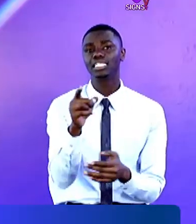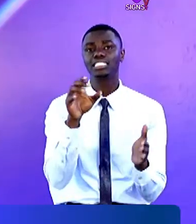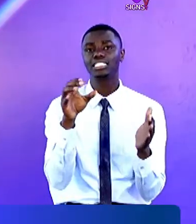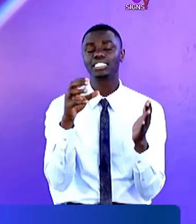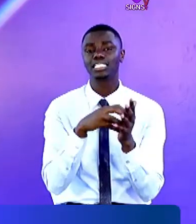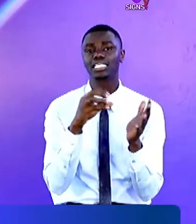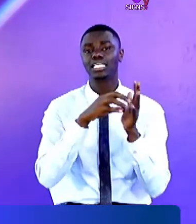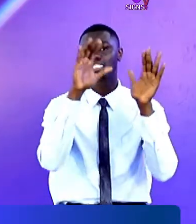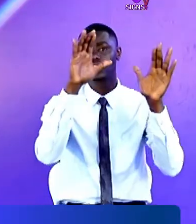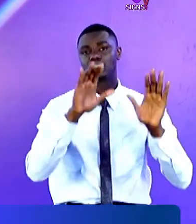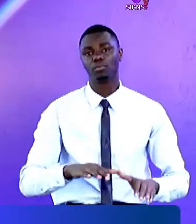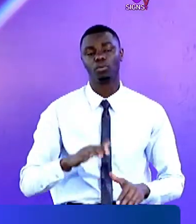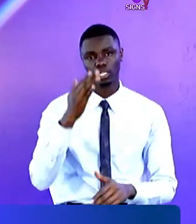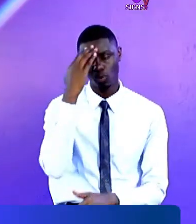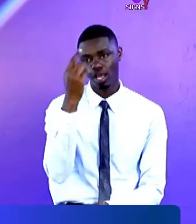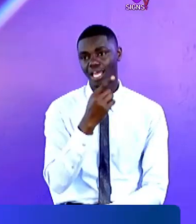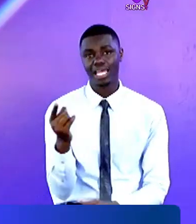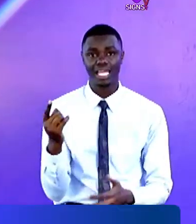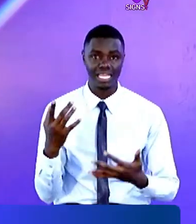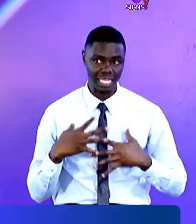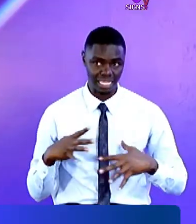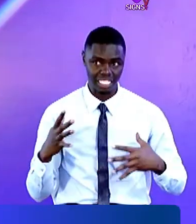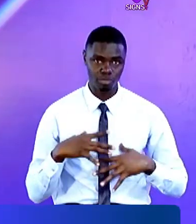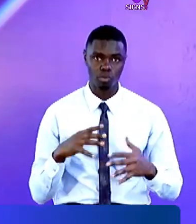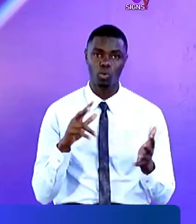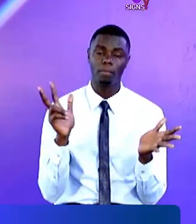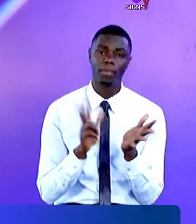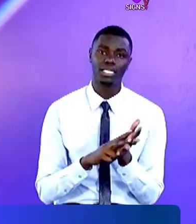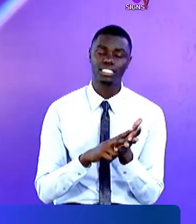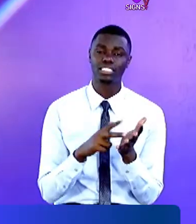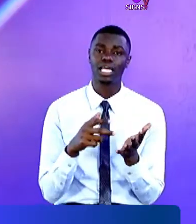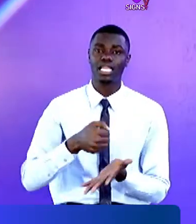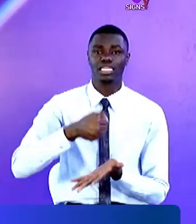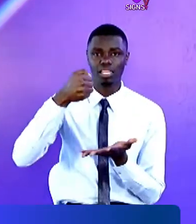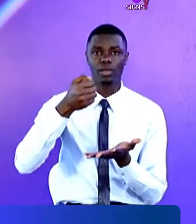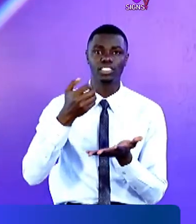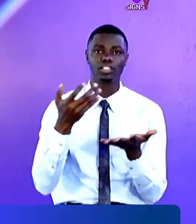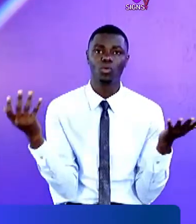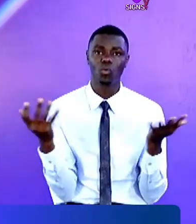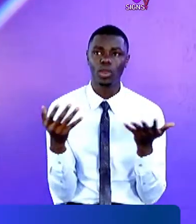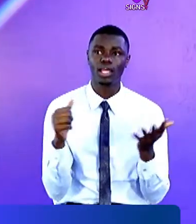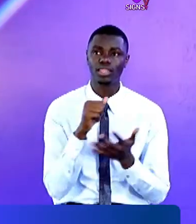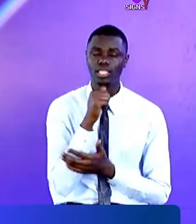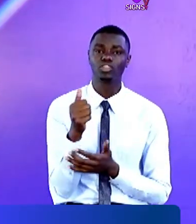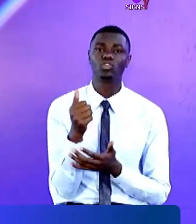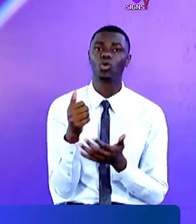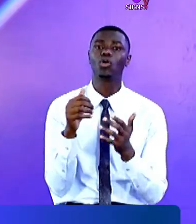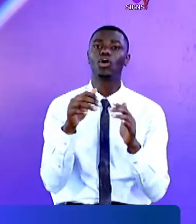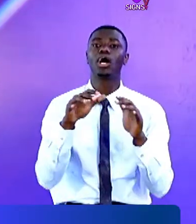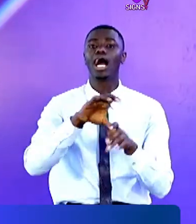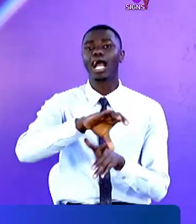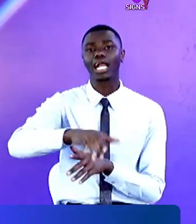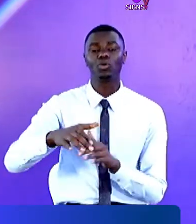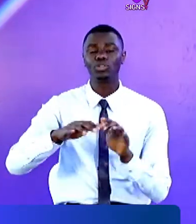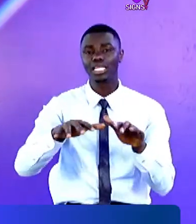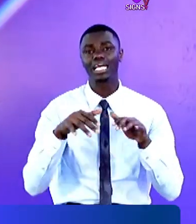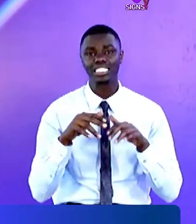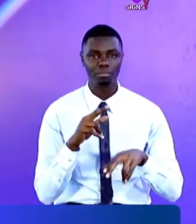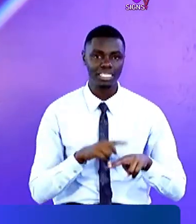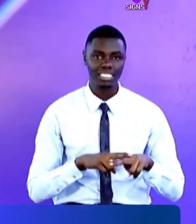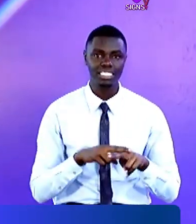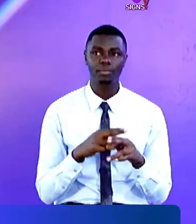important because these people have even gone to pass up a budget where there was no county assembly sitting.